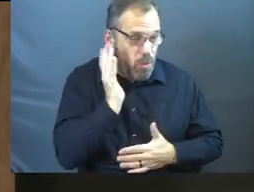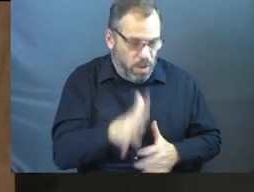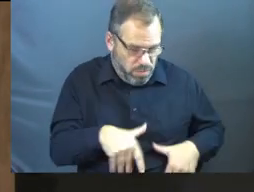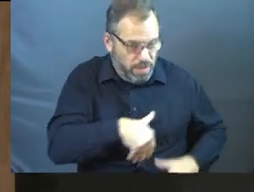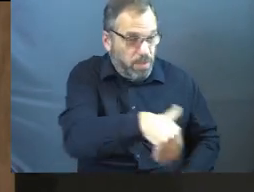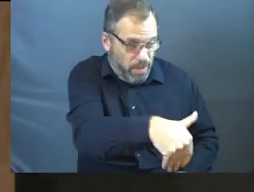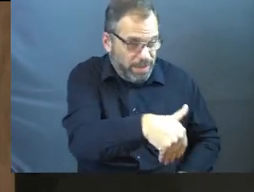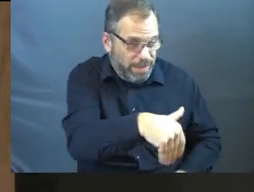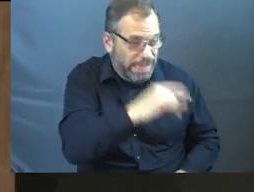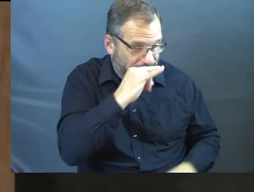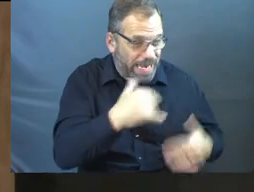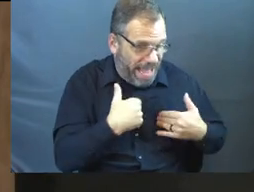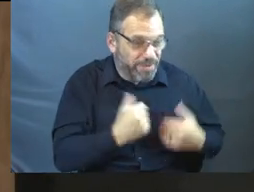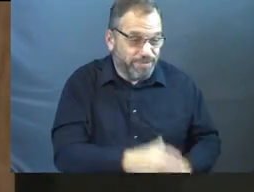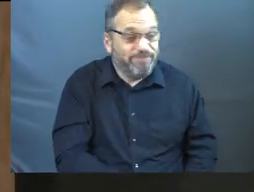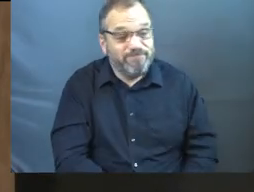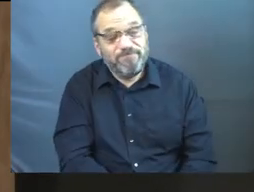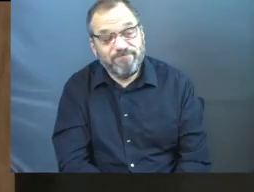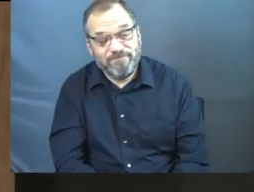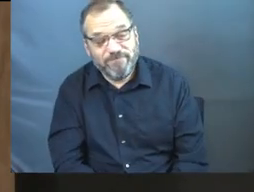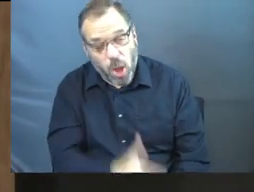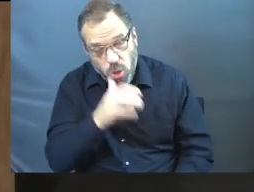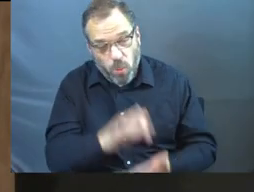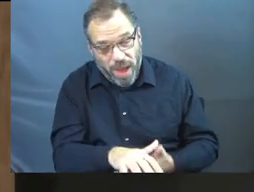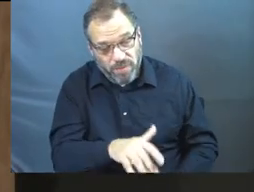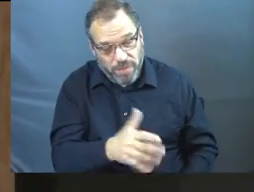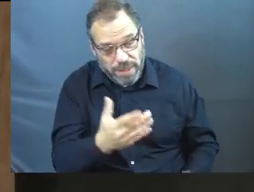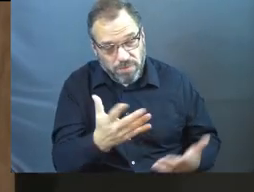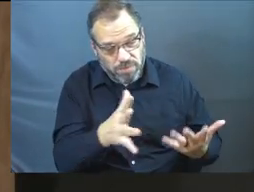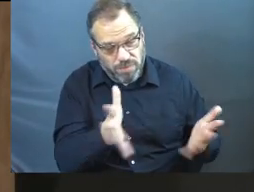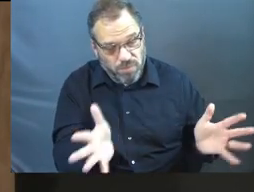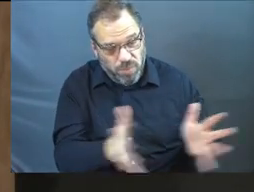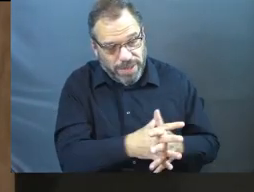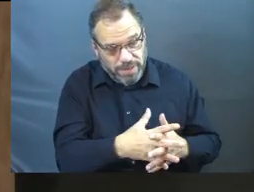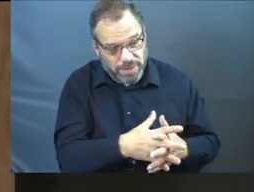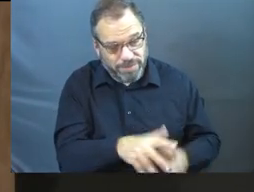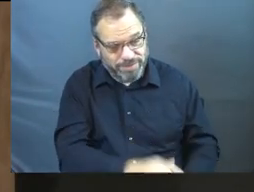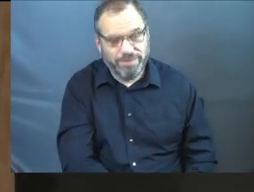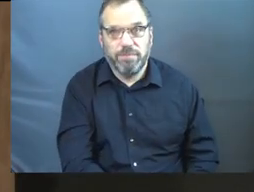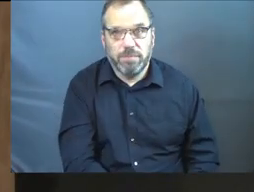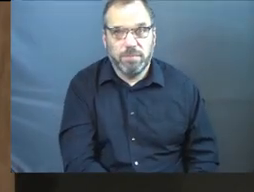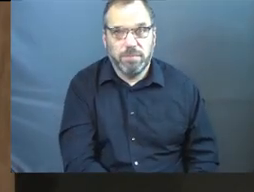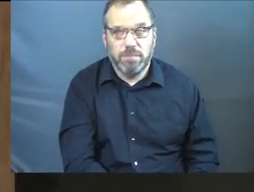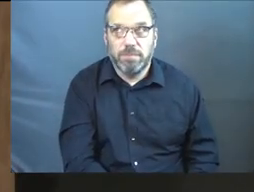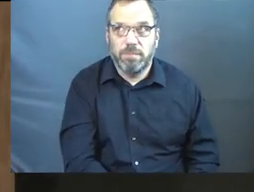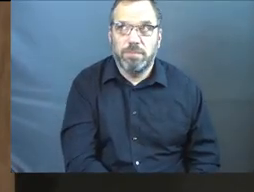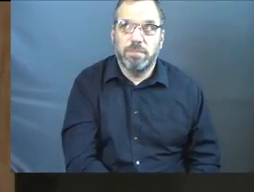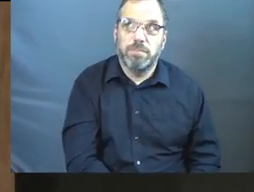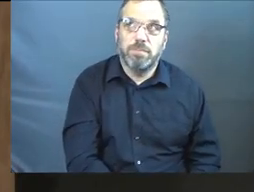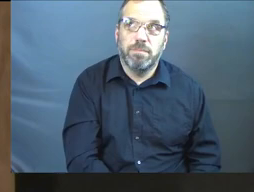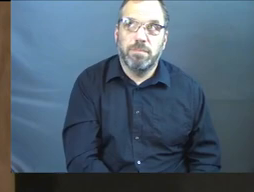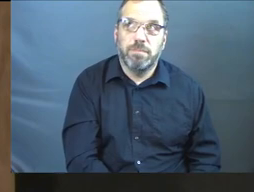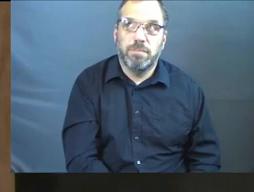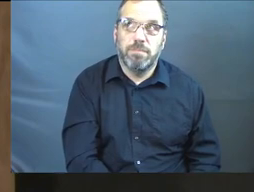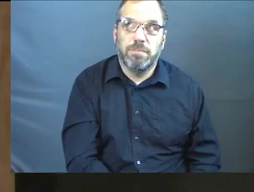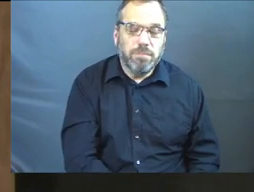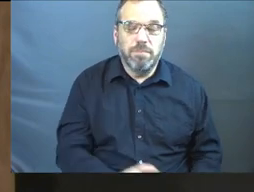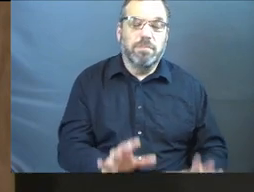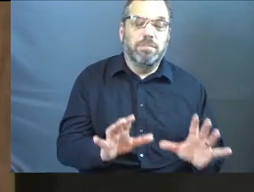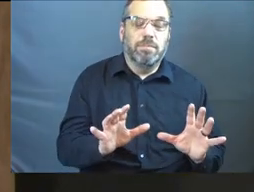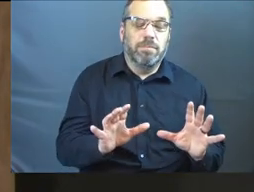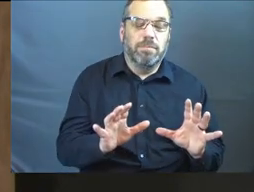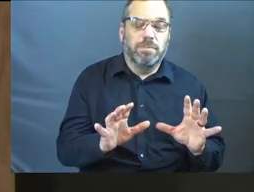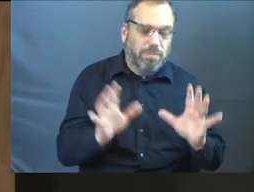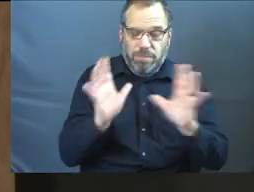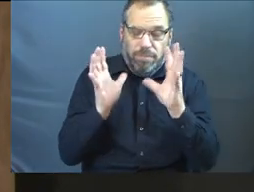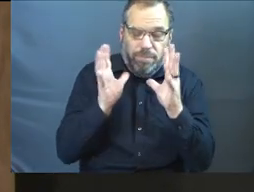a kid. Your wife is going to be pregnant. So you're Zach again. You're like, first off, still shook from everything